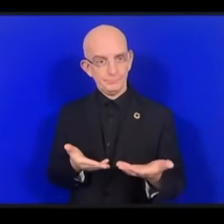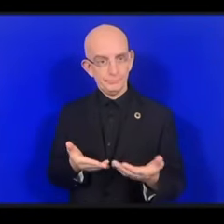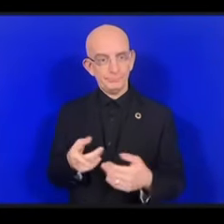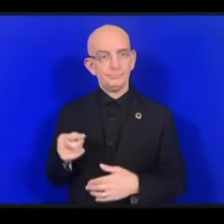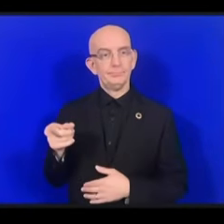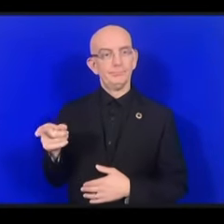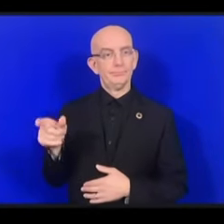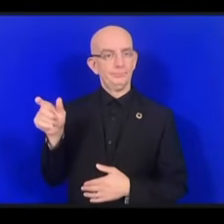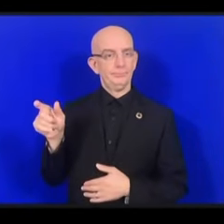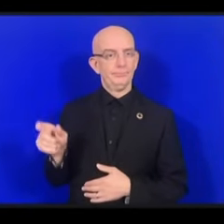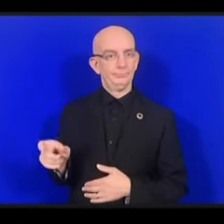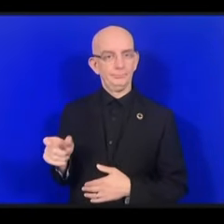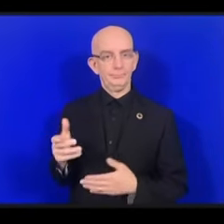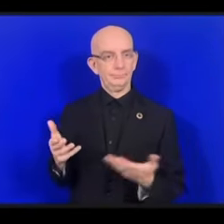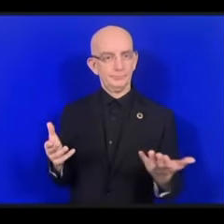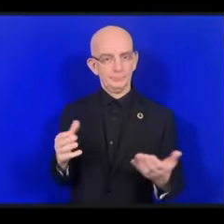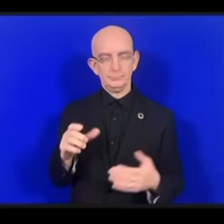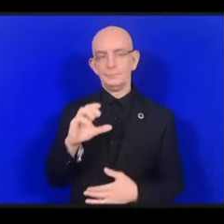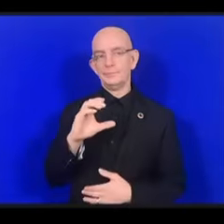So Ms. Brito, please proceed to the podium.